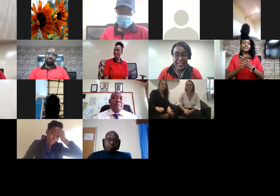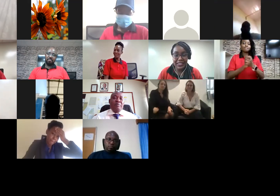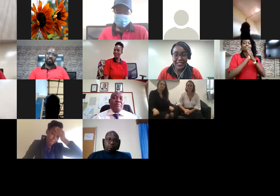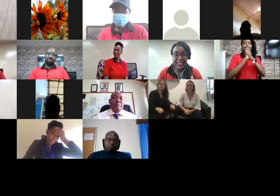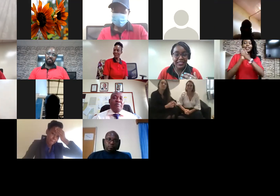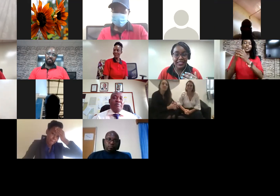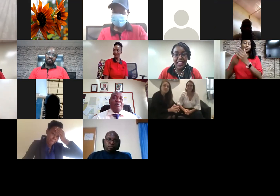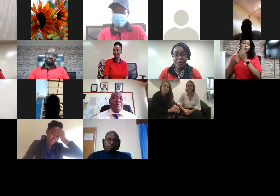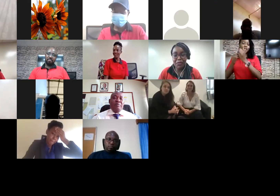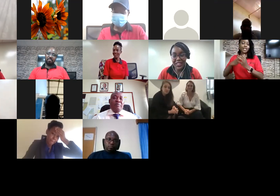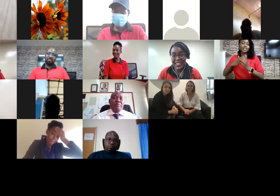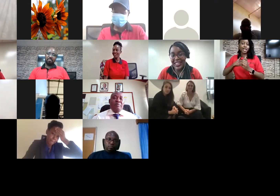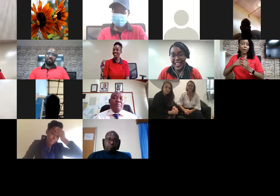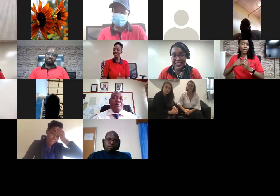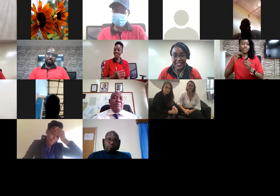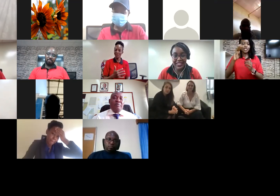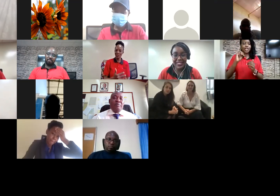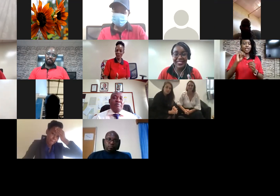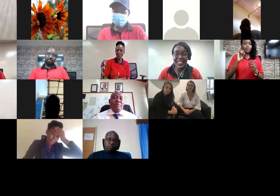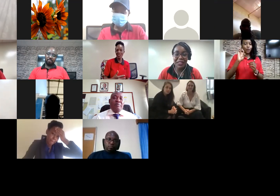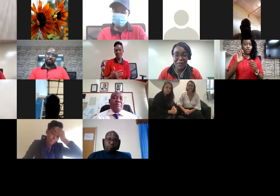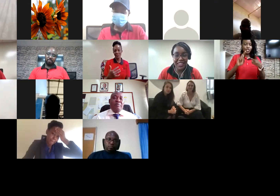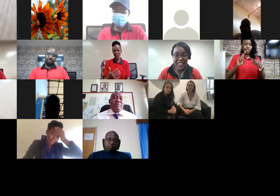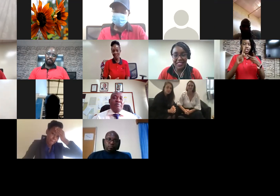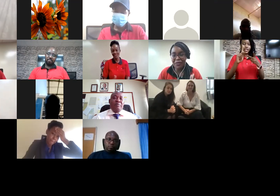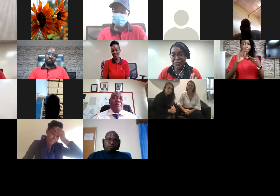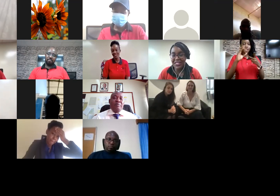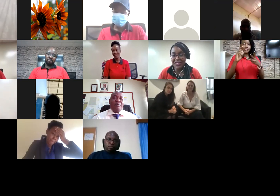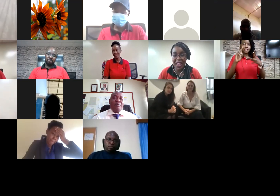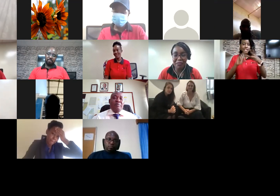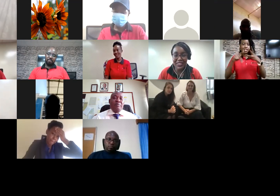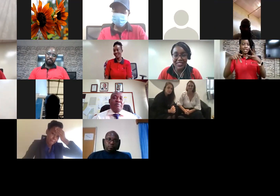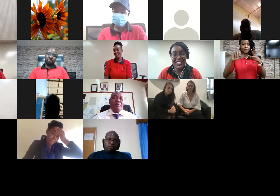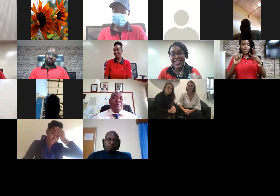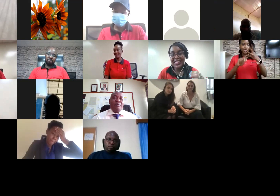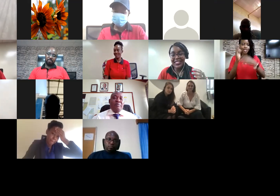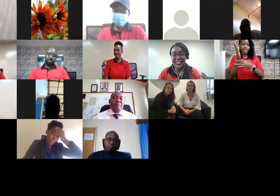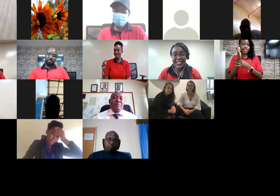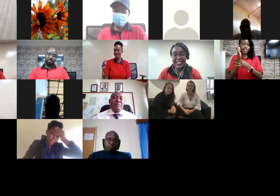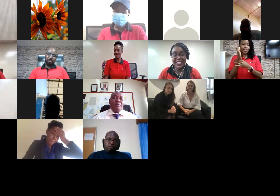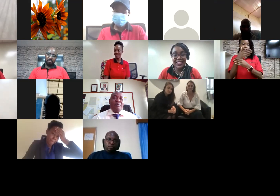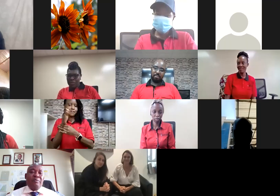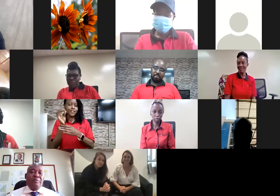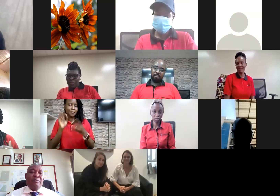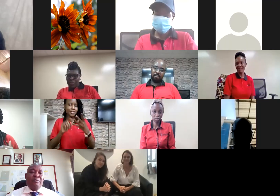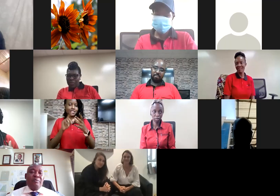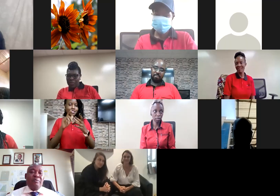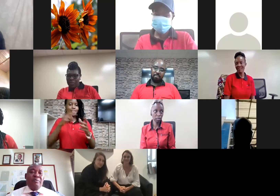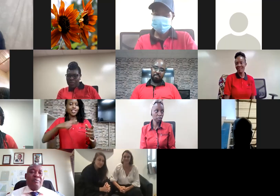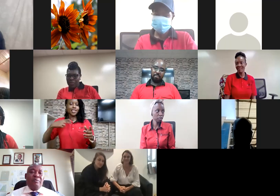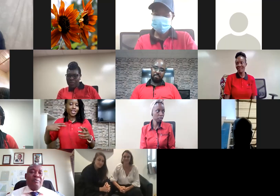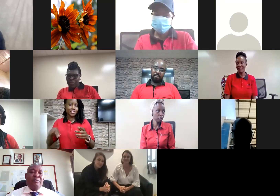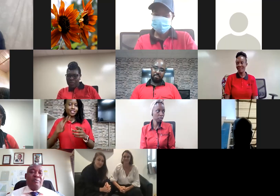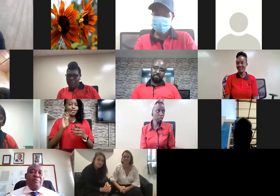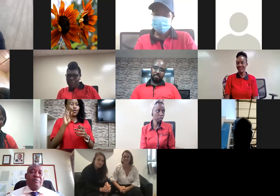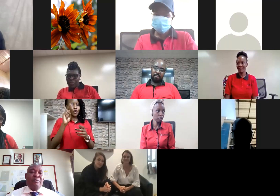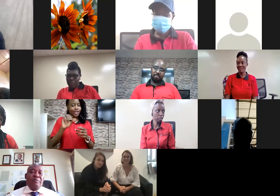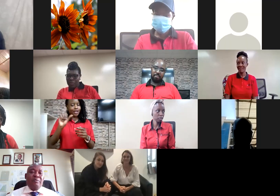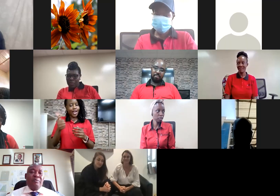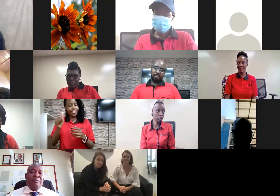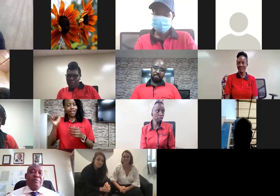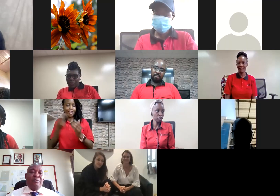you to our very amazing guests. And I will start with our featured speakers. Thank you very much for your